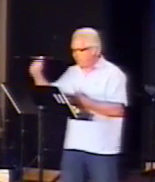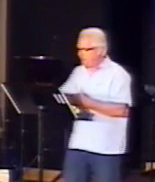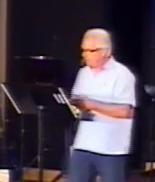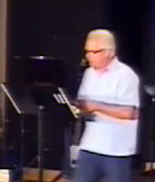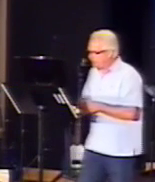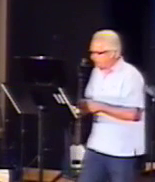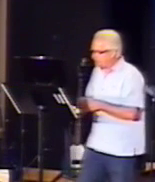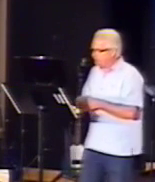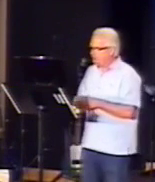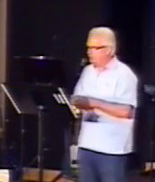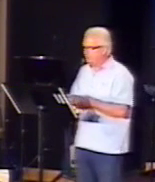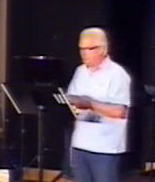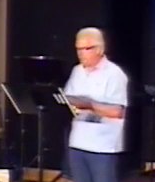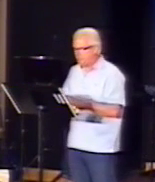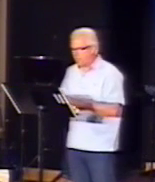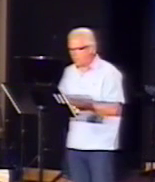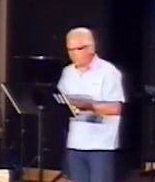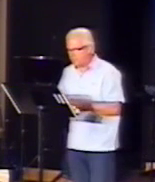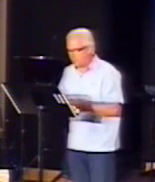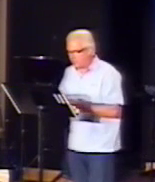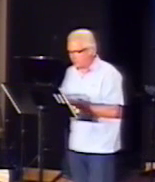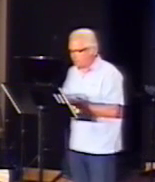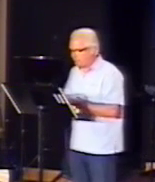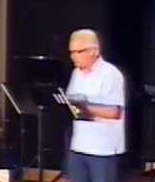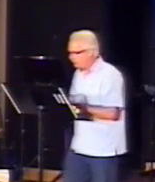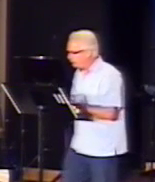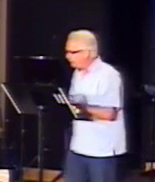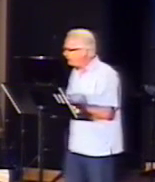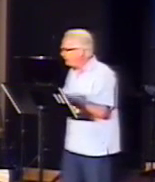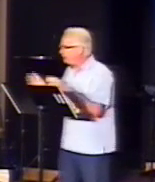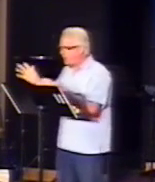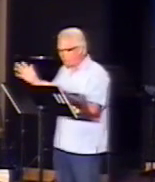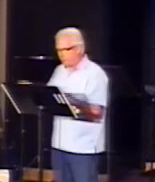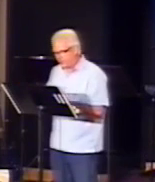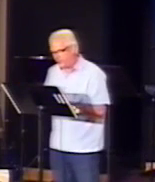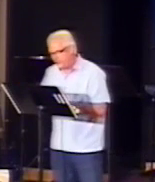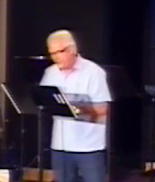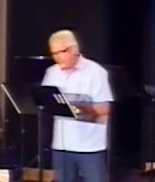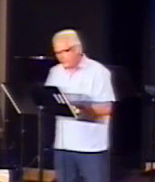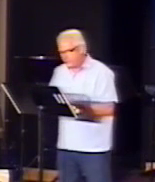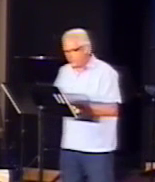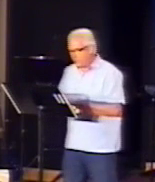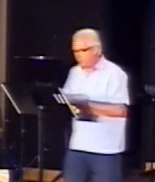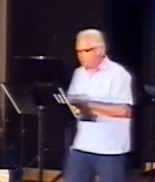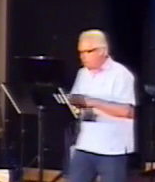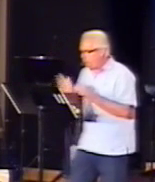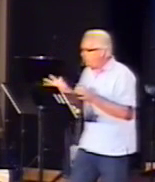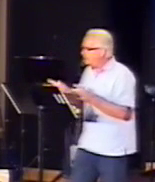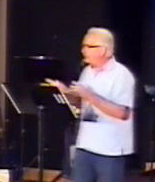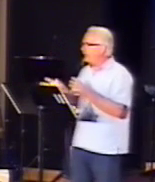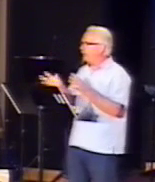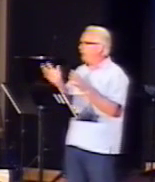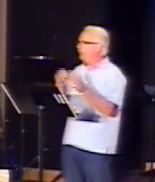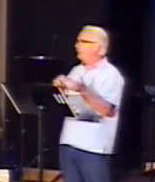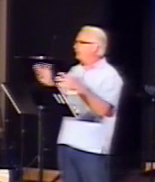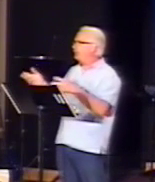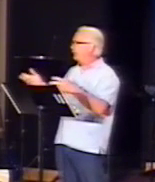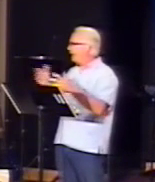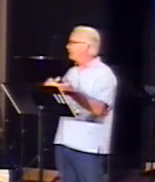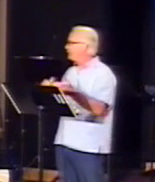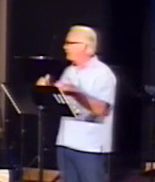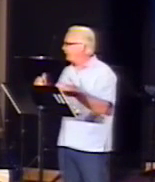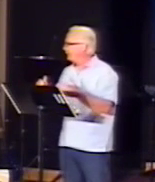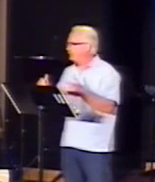and Chuck is still doing a really good job out of it. John and I have dropped off, but we need to get back over there. But, no pain, no gain. Well, we went over